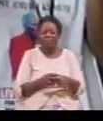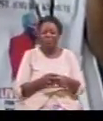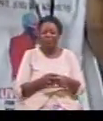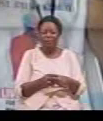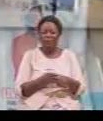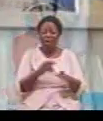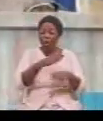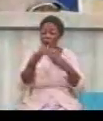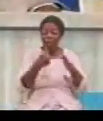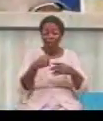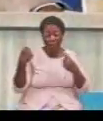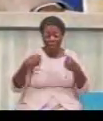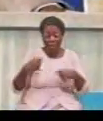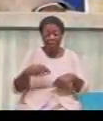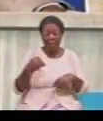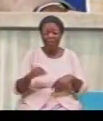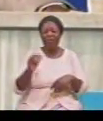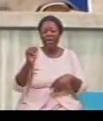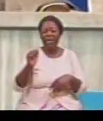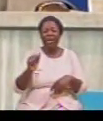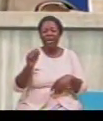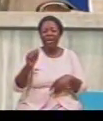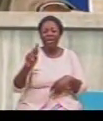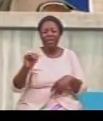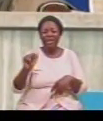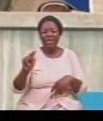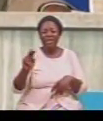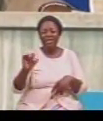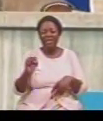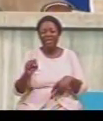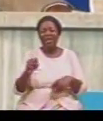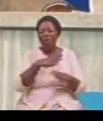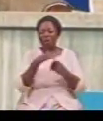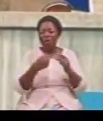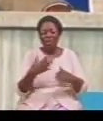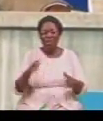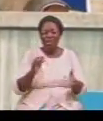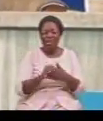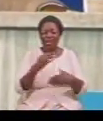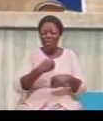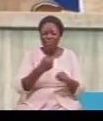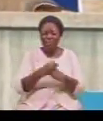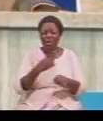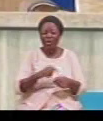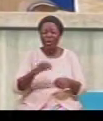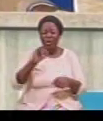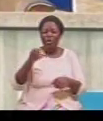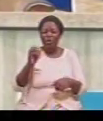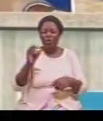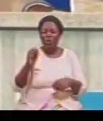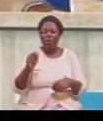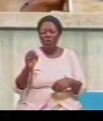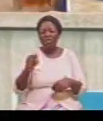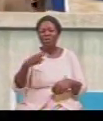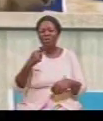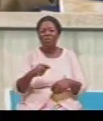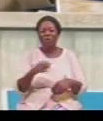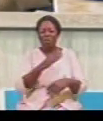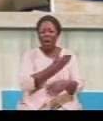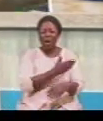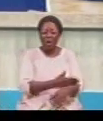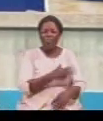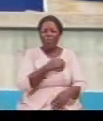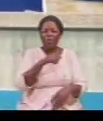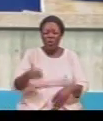All the pain of arthritis, all the things that make your joints, your arm, your leg to